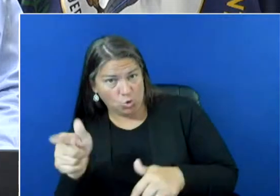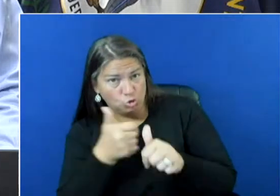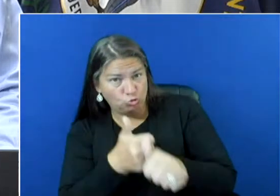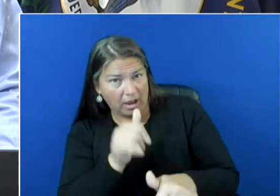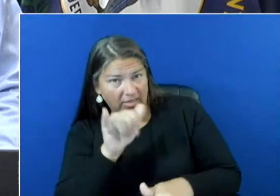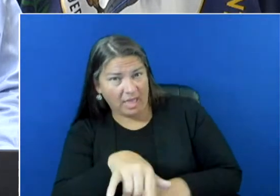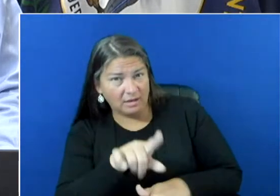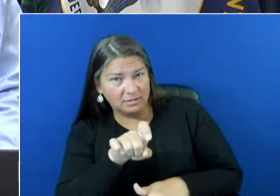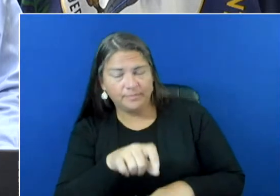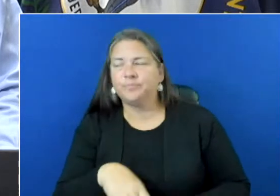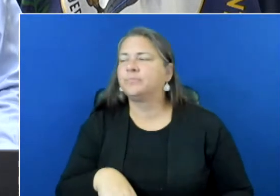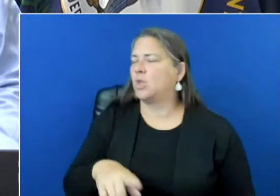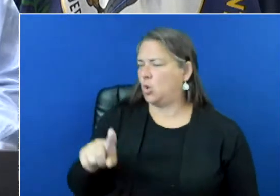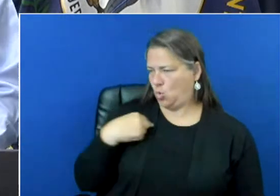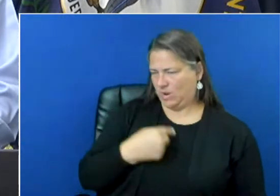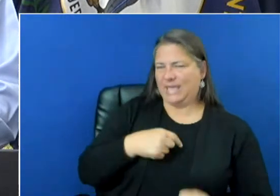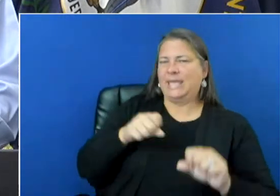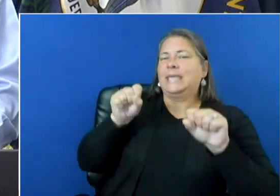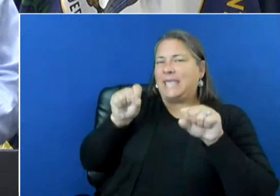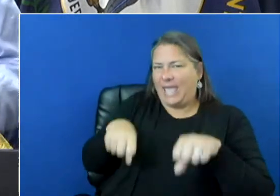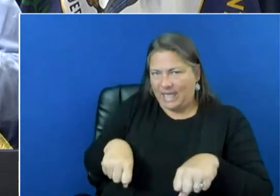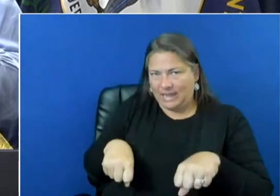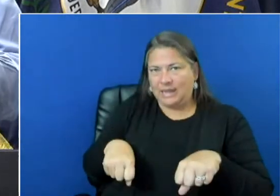We do have the capability of